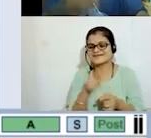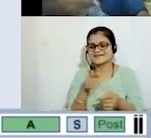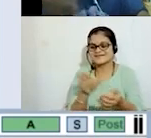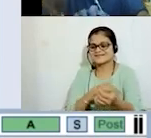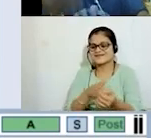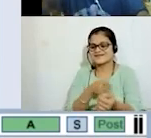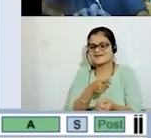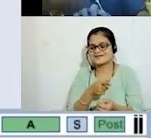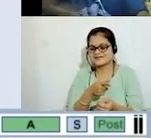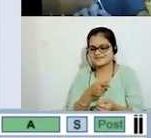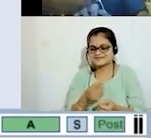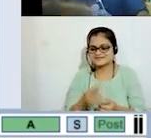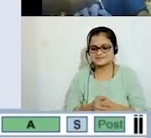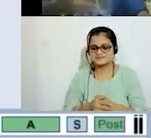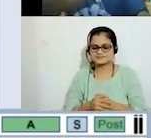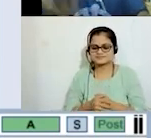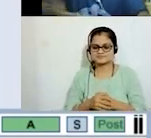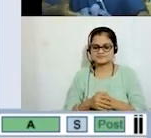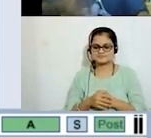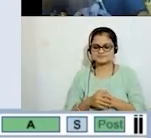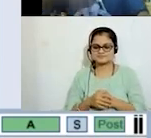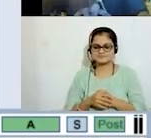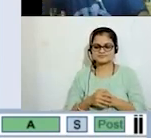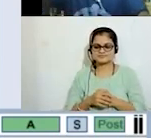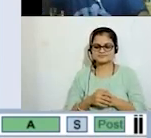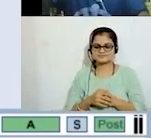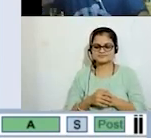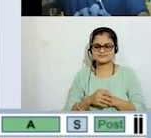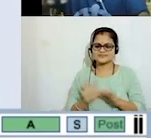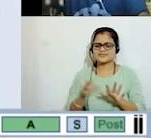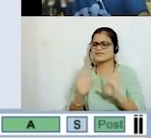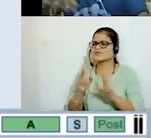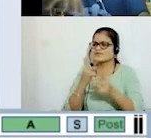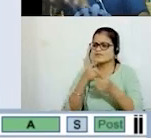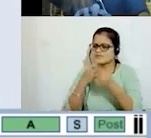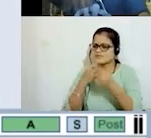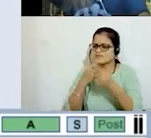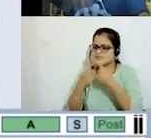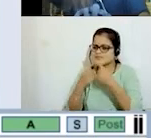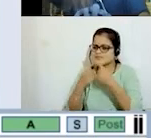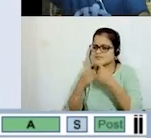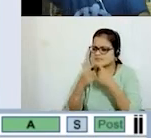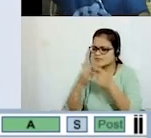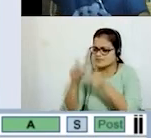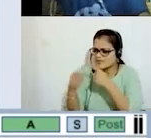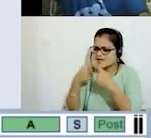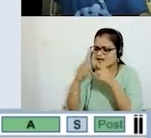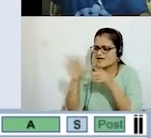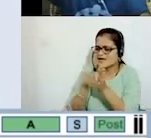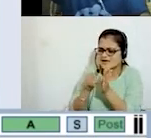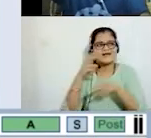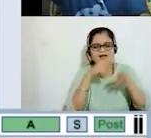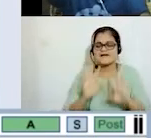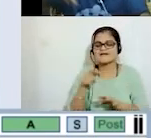it's basically it's just a simple recording of people talking and like there is